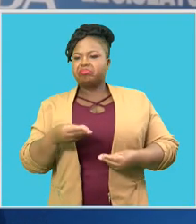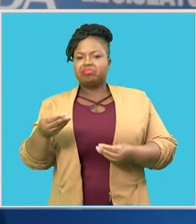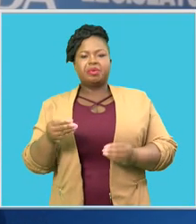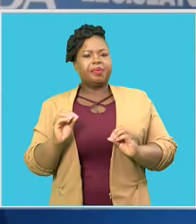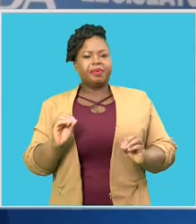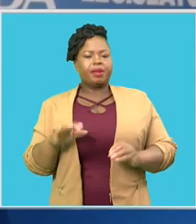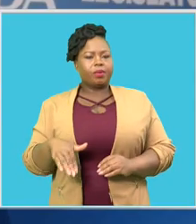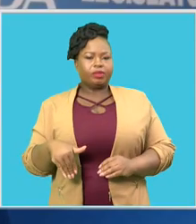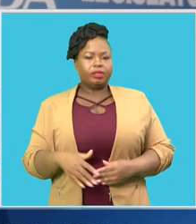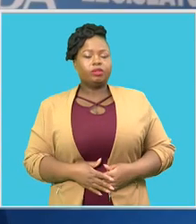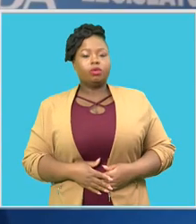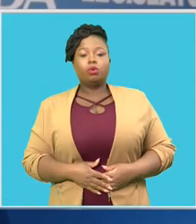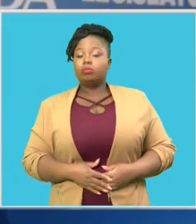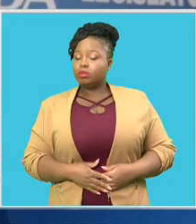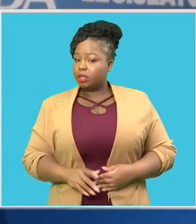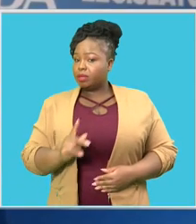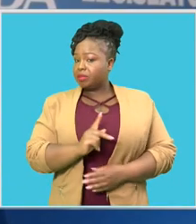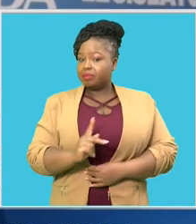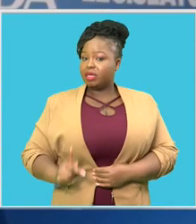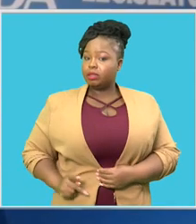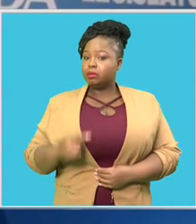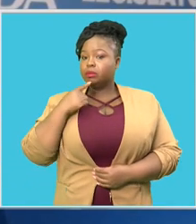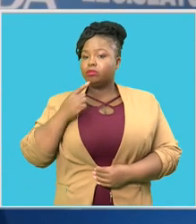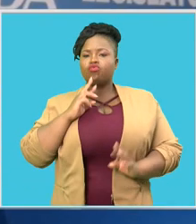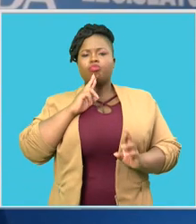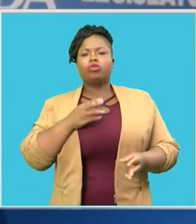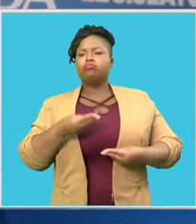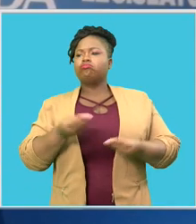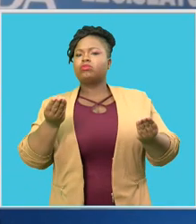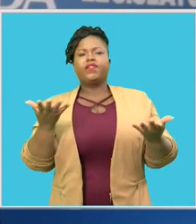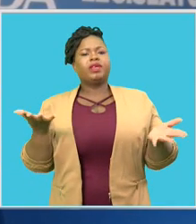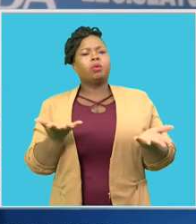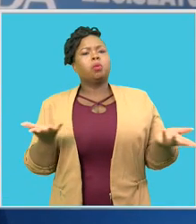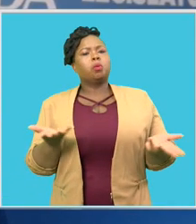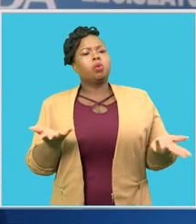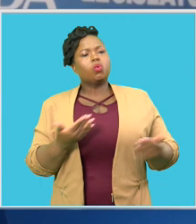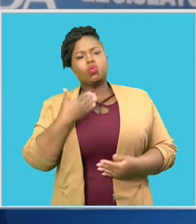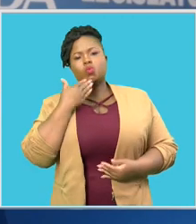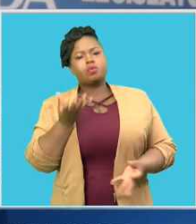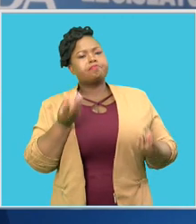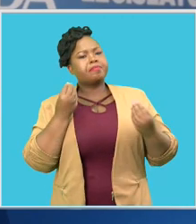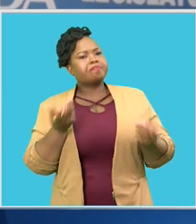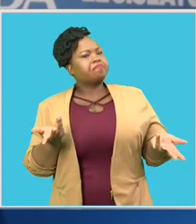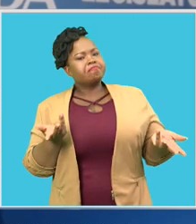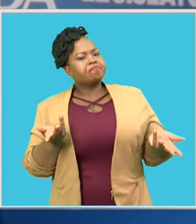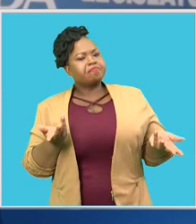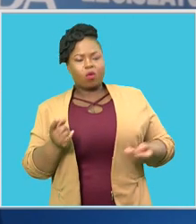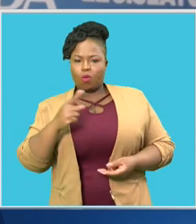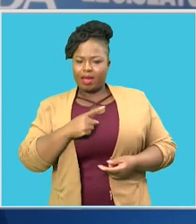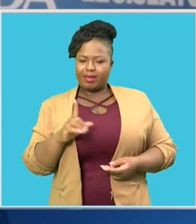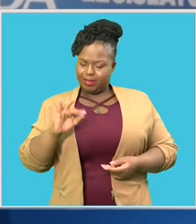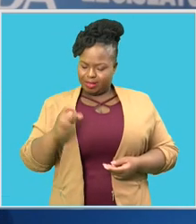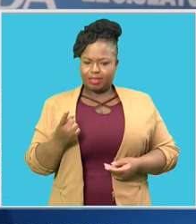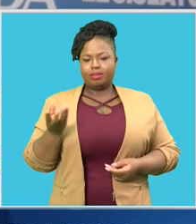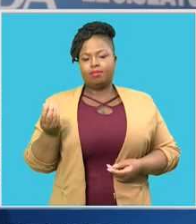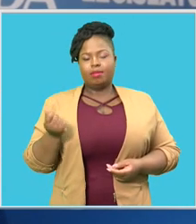Premier keeps saying that these reports have been released, and we keep asking where. Were they released? To whom have they been released? Because this is taxpayers' money.